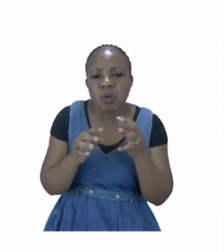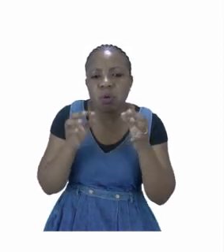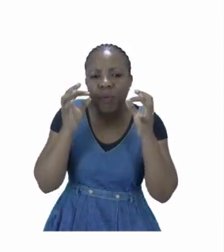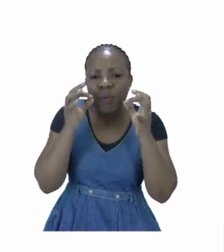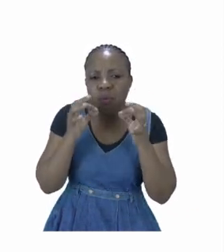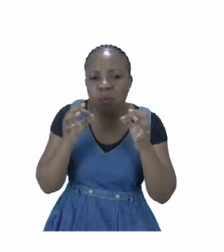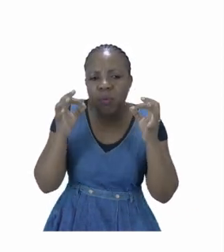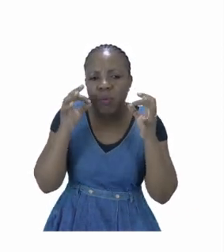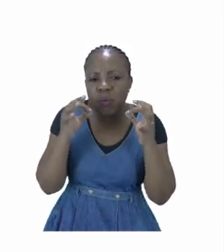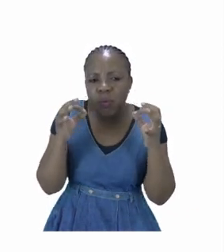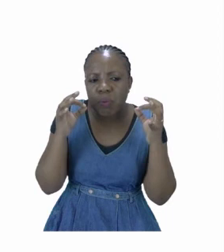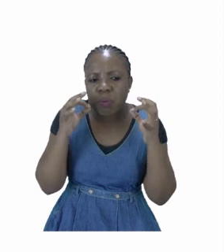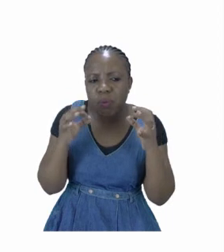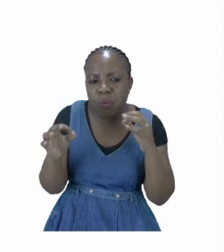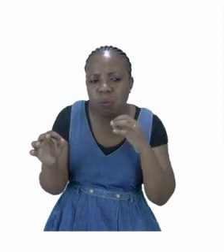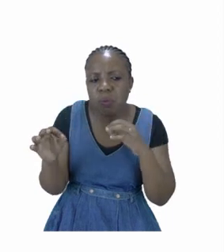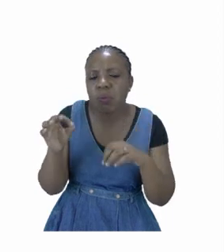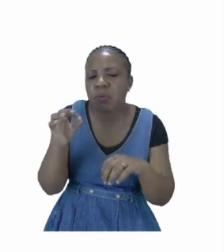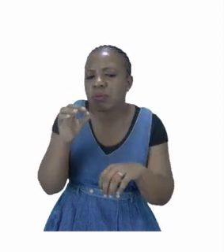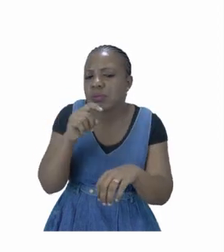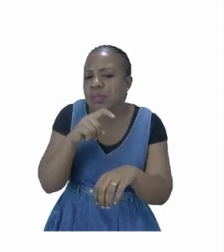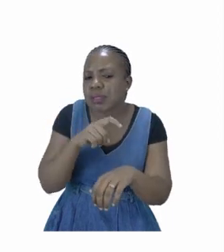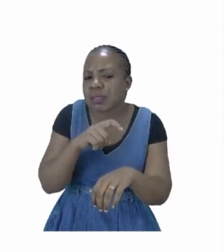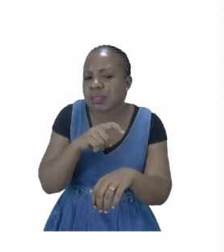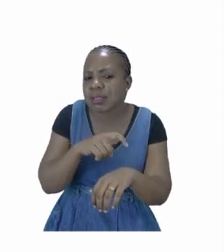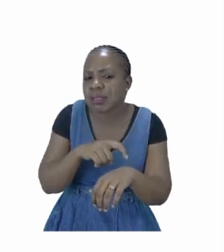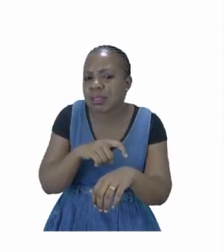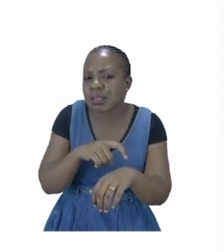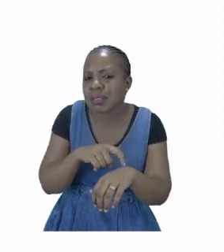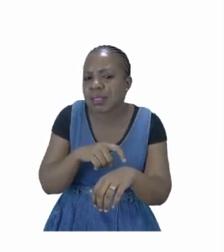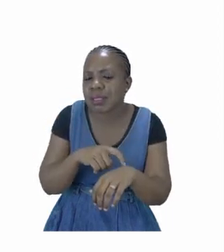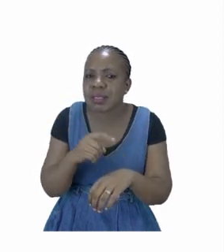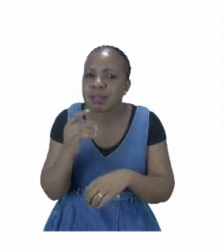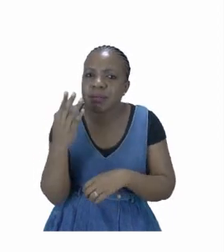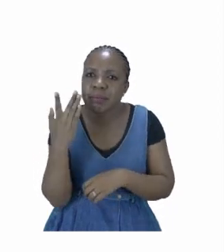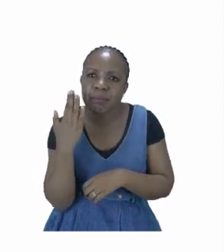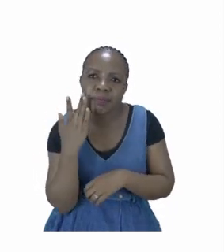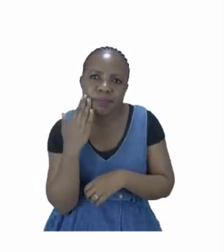When do we sing children's songs?